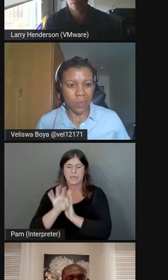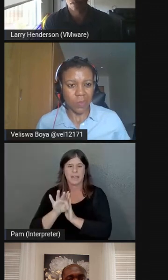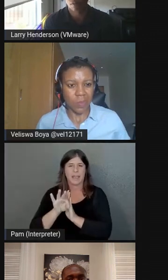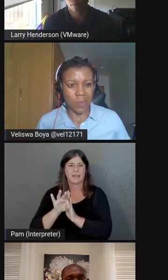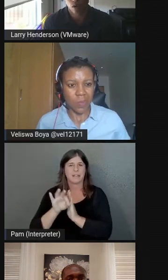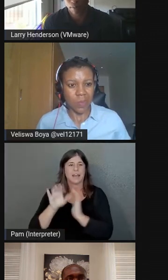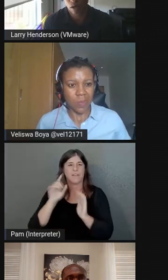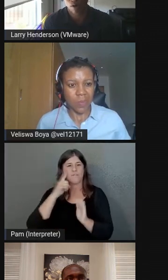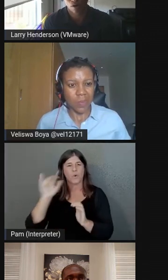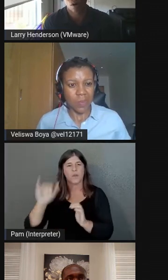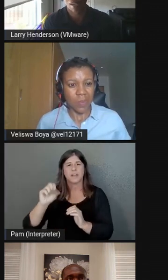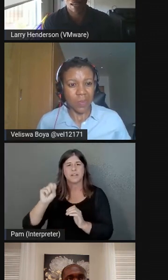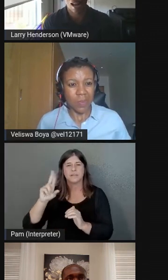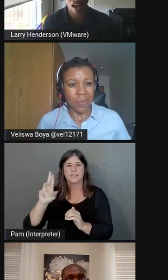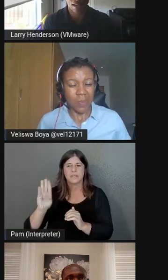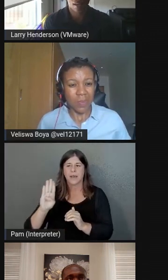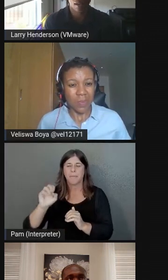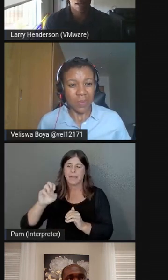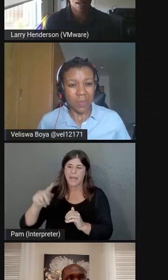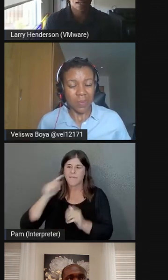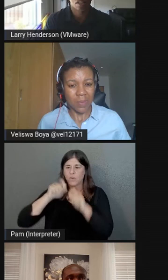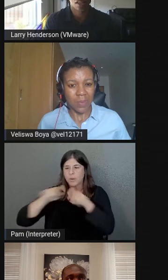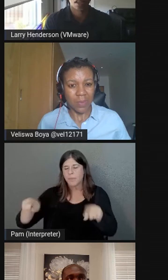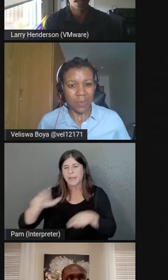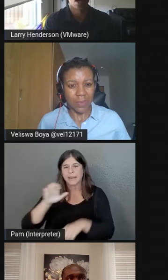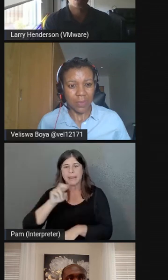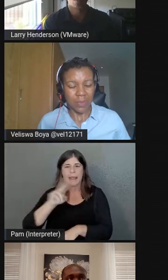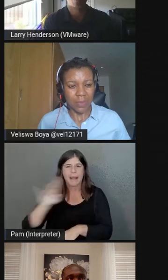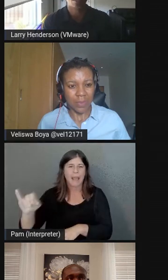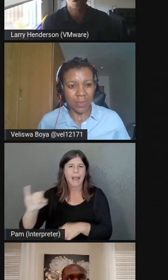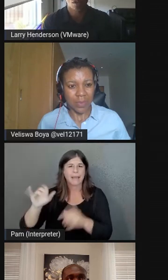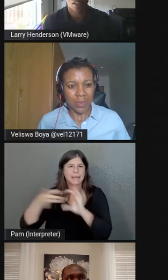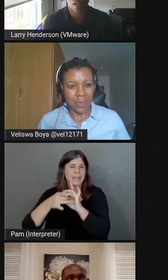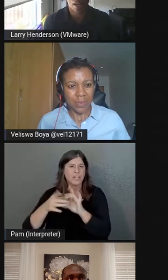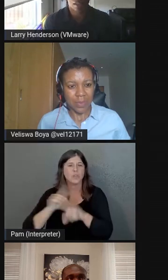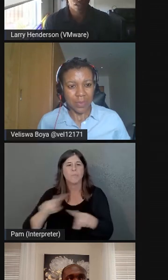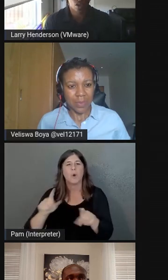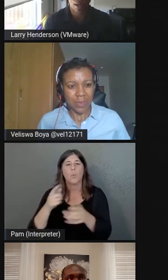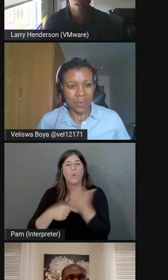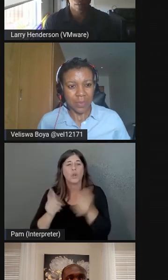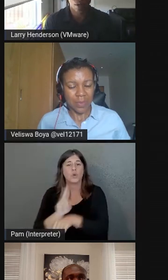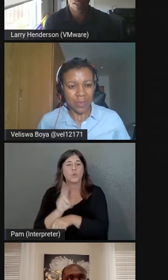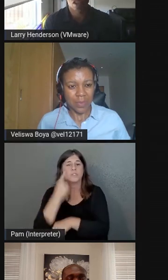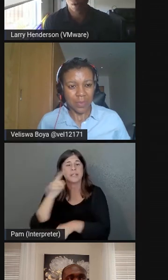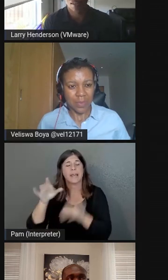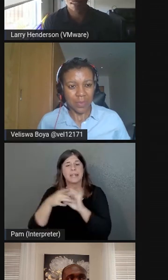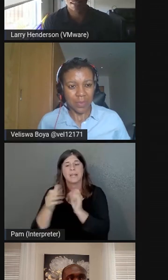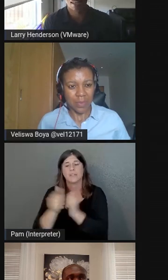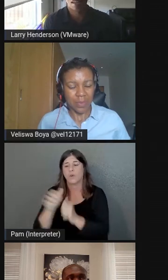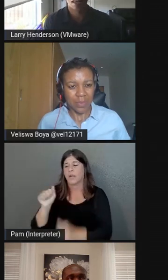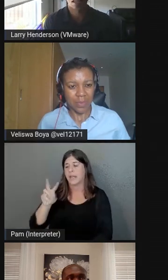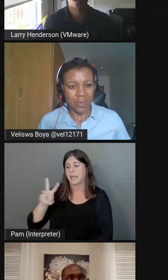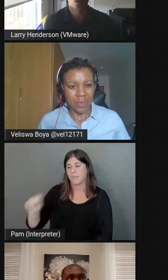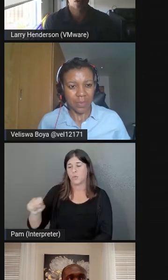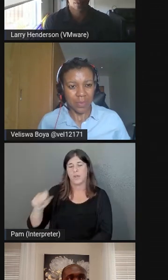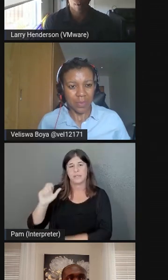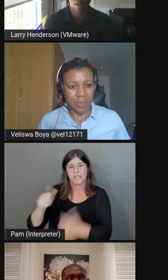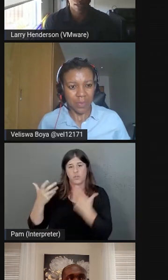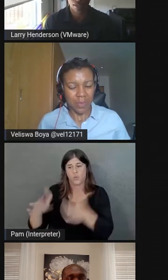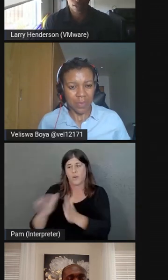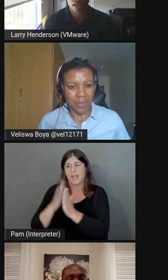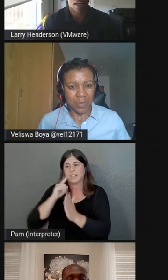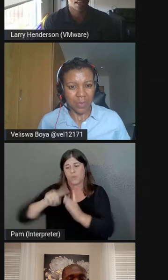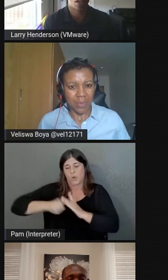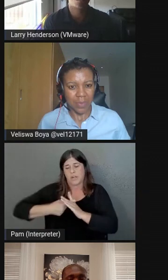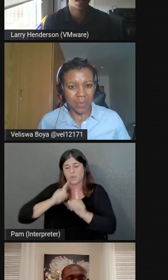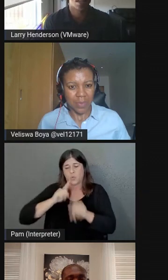for the purpose of deployment or ENI connection. We'll be using the connection to AWS that you actually did in the initial order